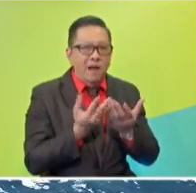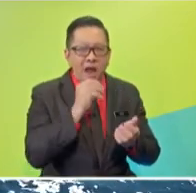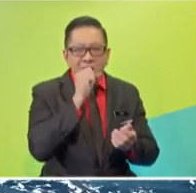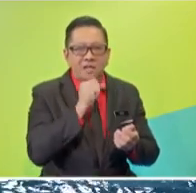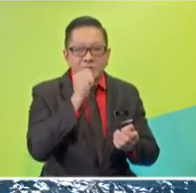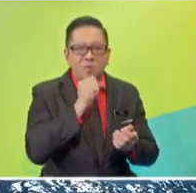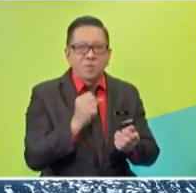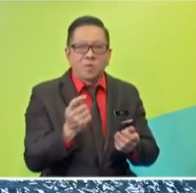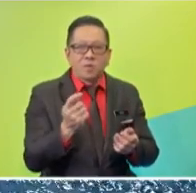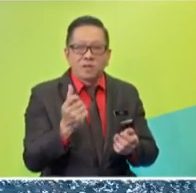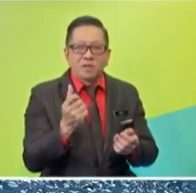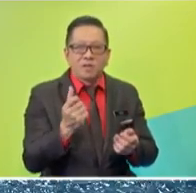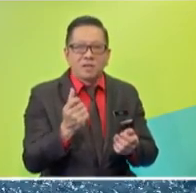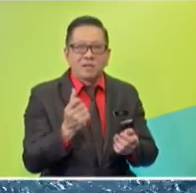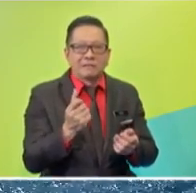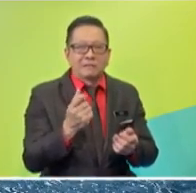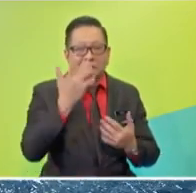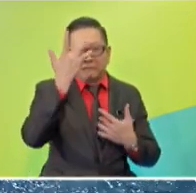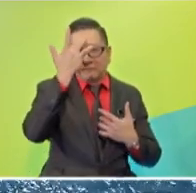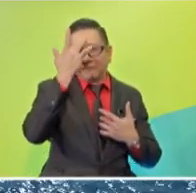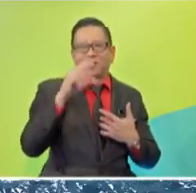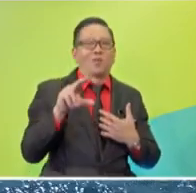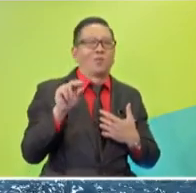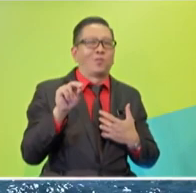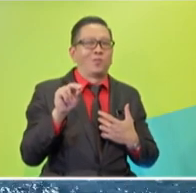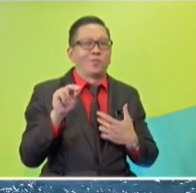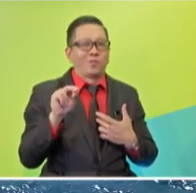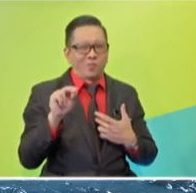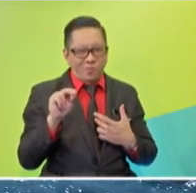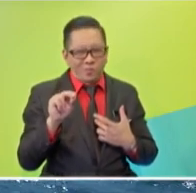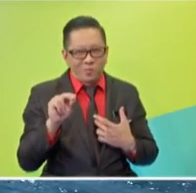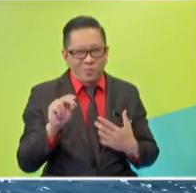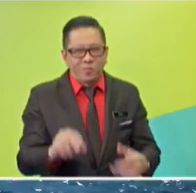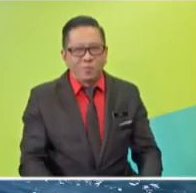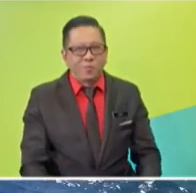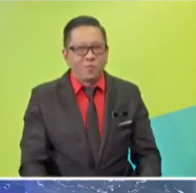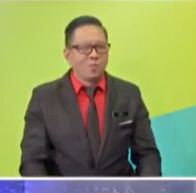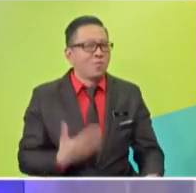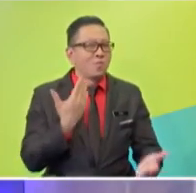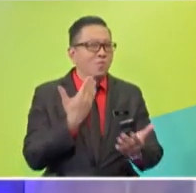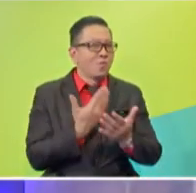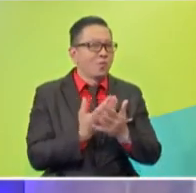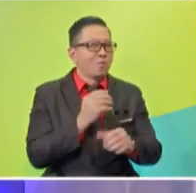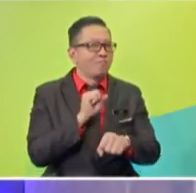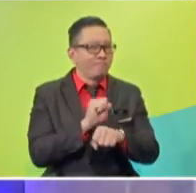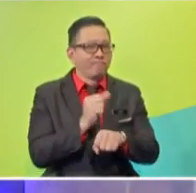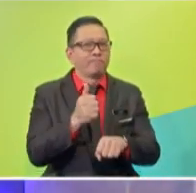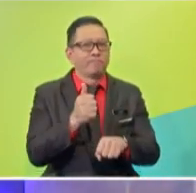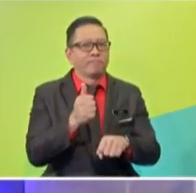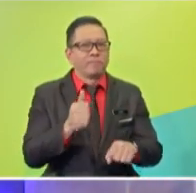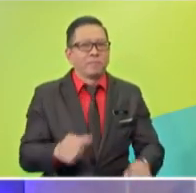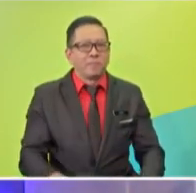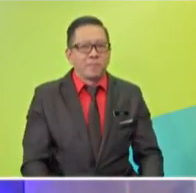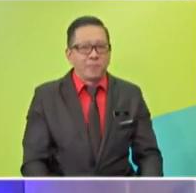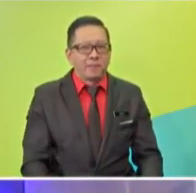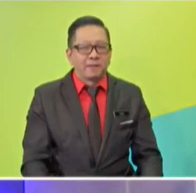so that she won't get headache. Brain freeze and headache. Yes. So good job, Ningzi, this time around. Yes, you